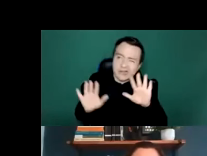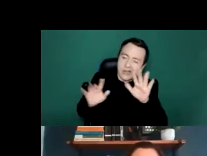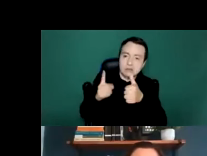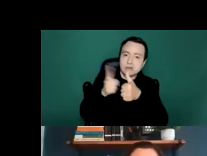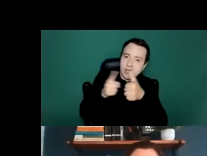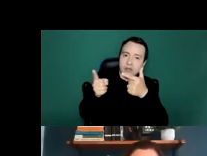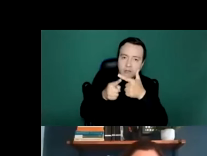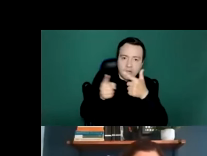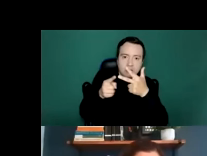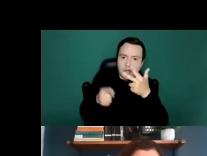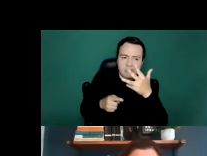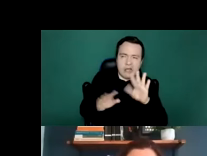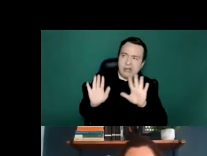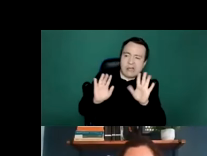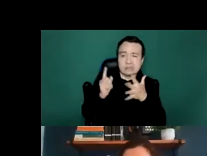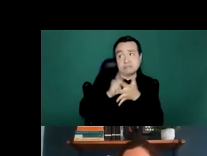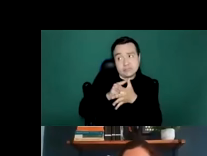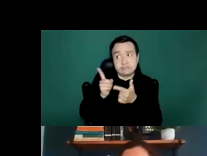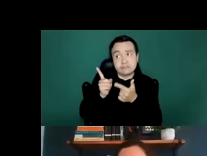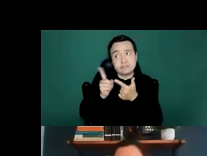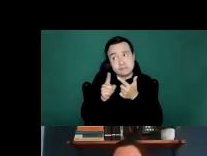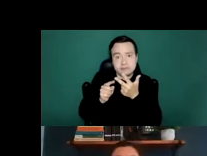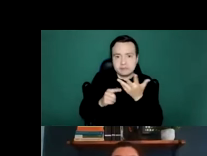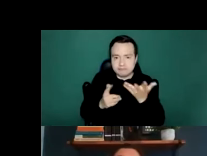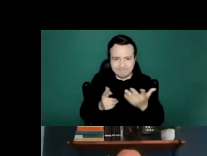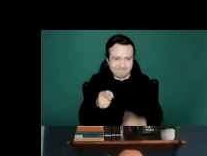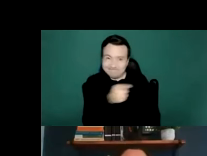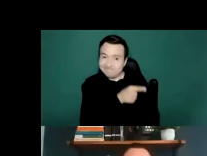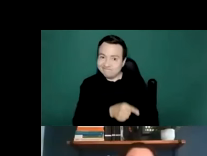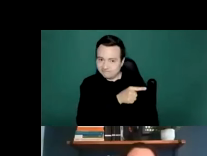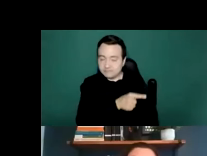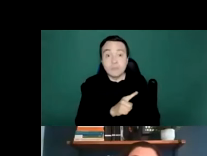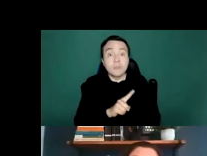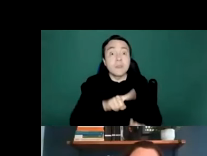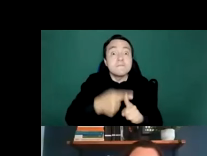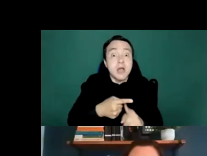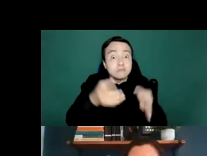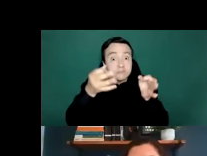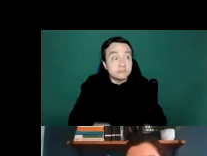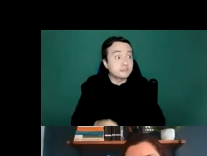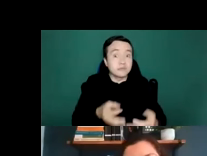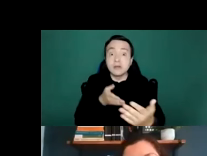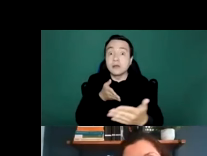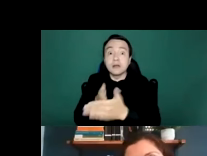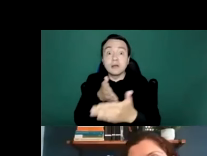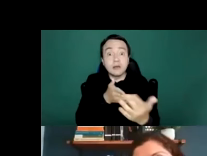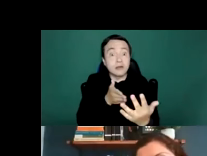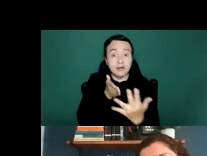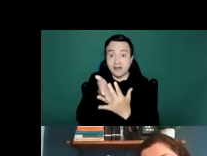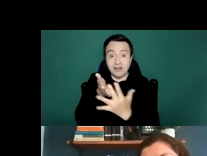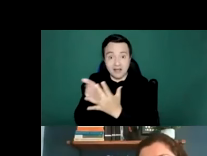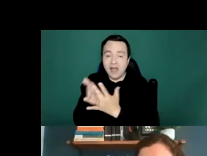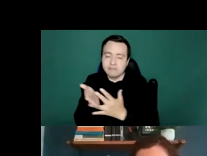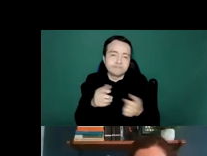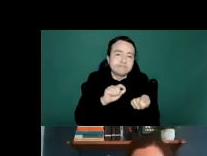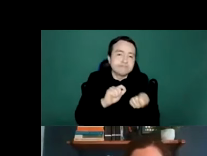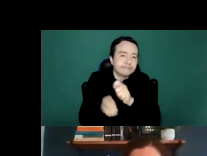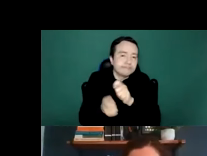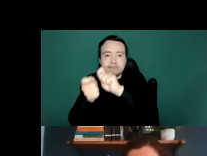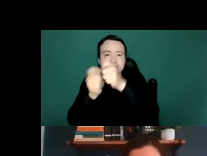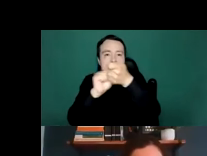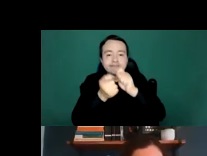secondly, that experience of the access barriers changes depending